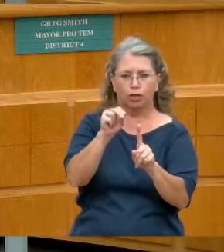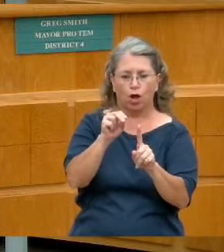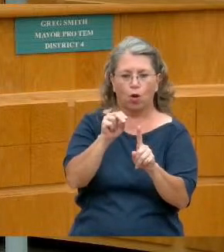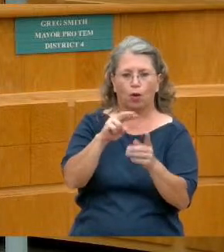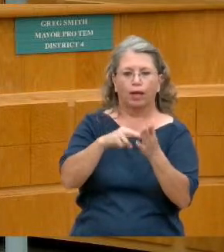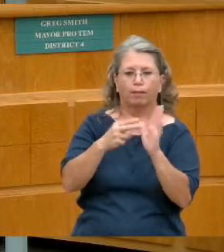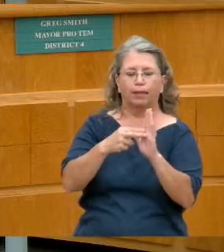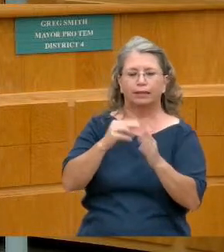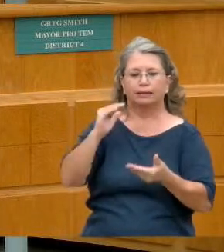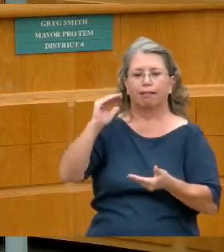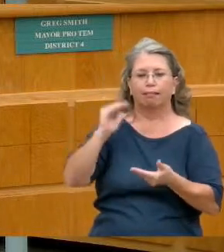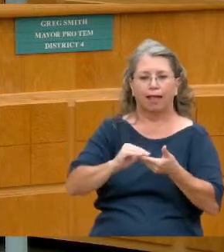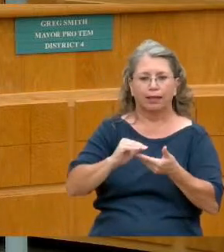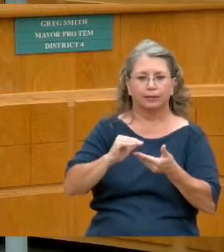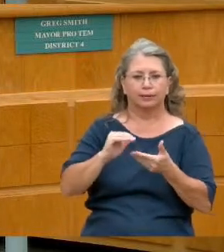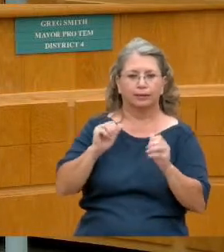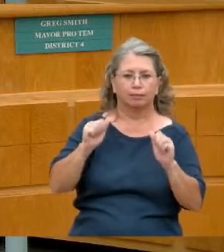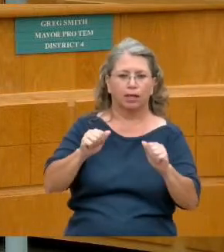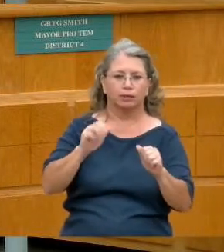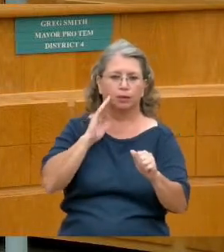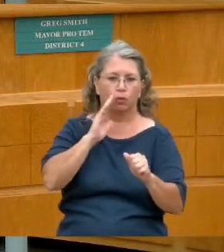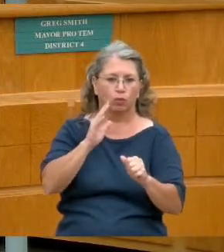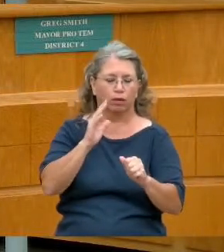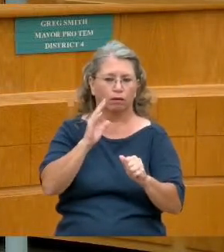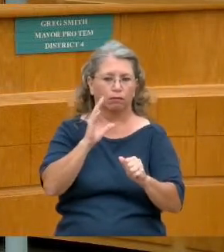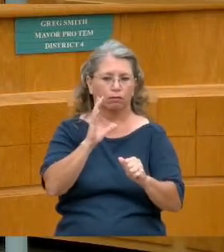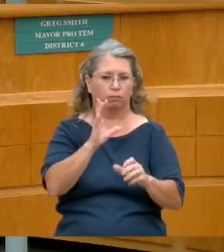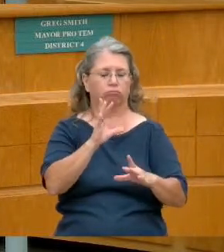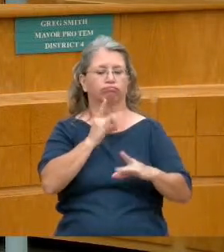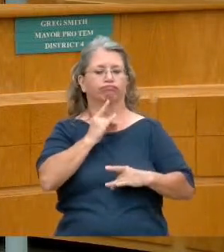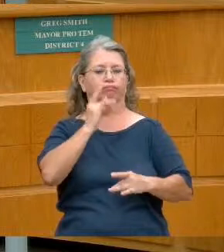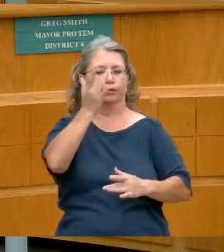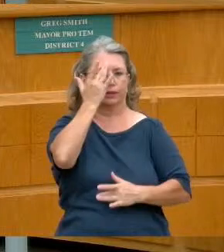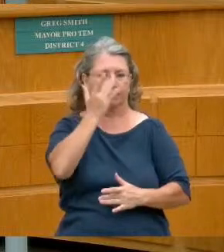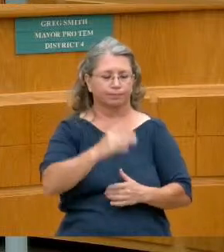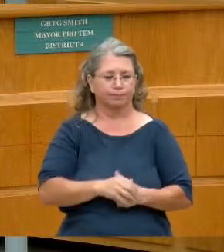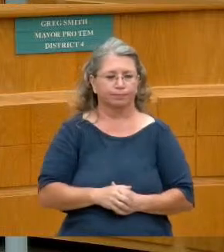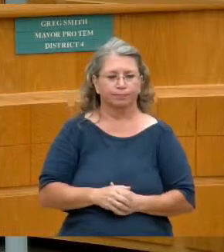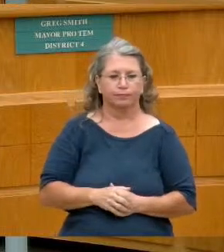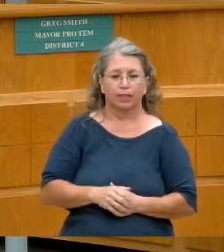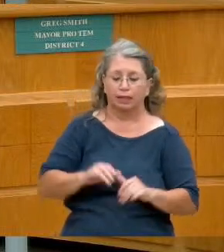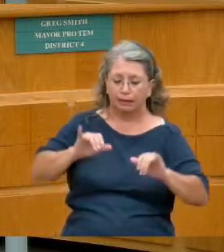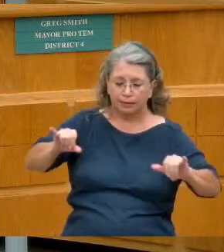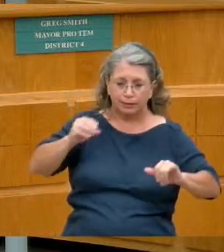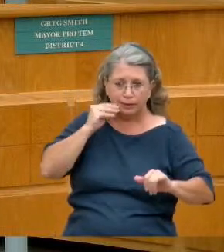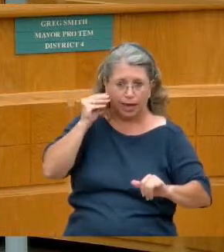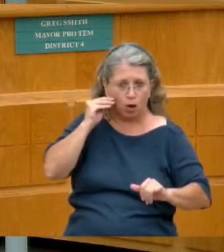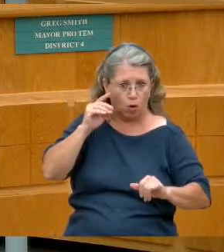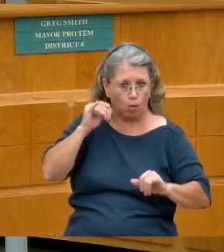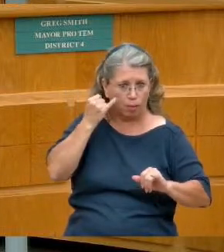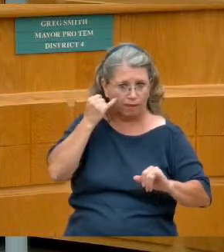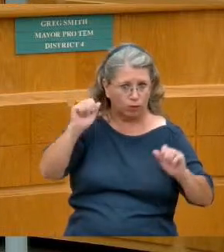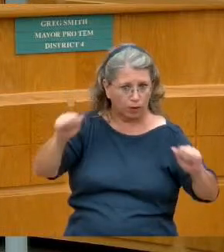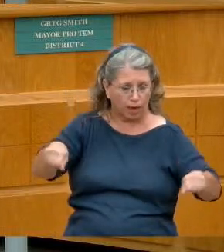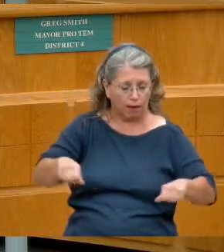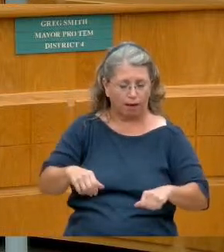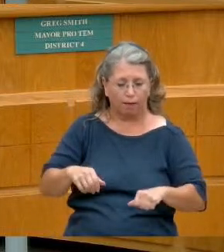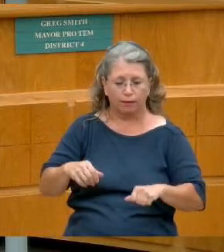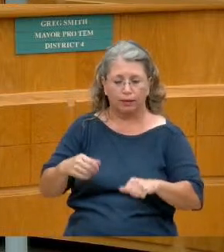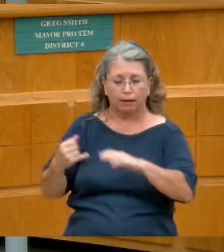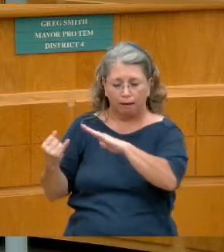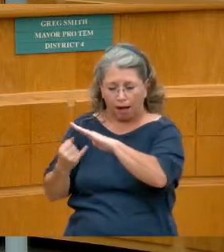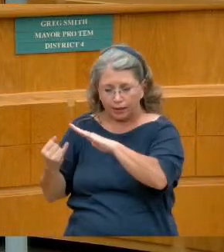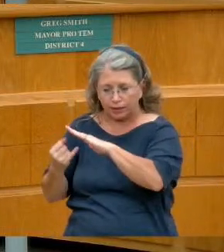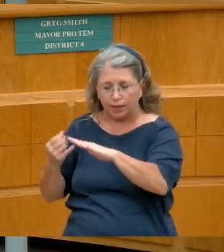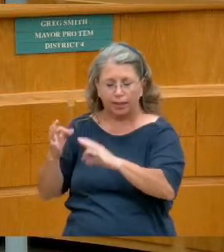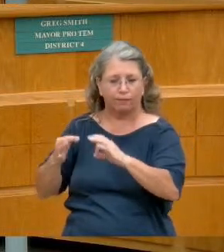even less likely to contract as long as you stay far away. Stay home if you can. Self-isolate if you're symptomatic.